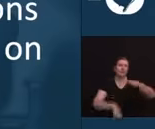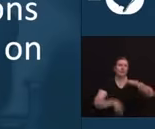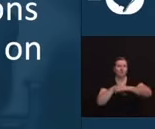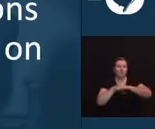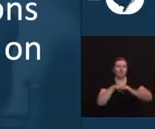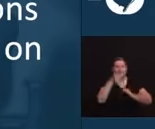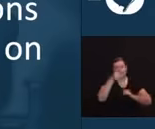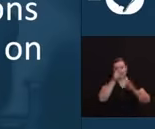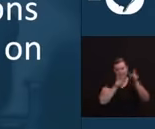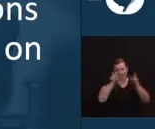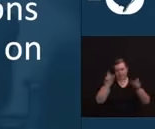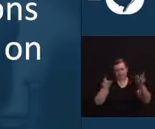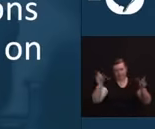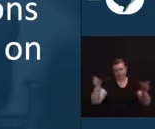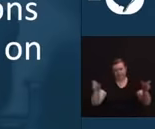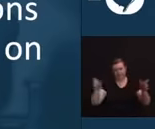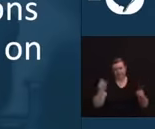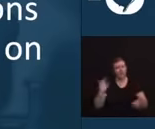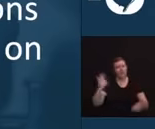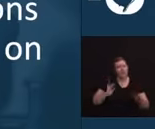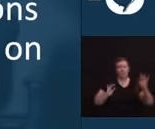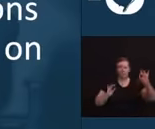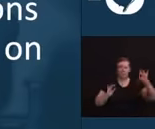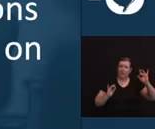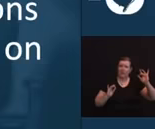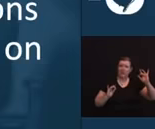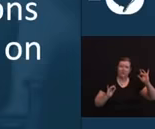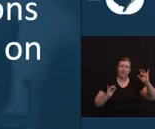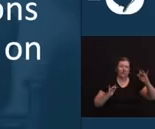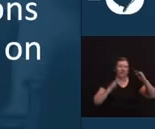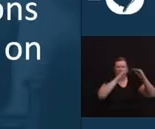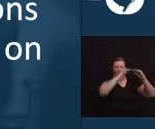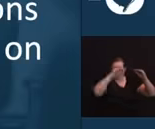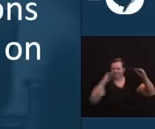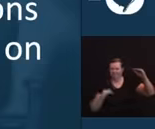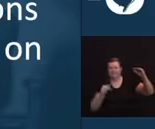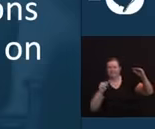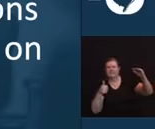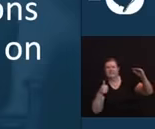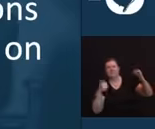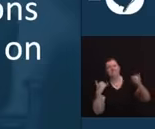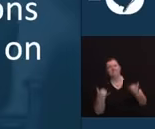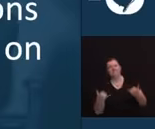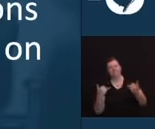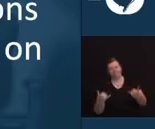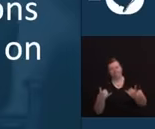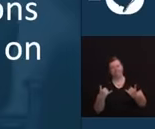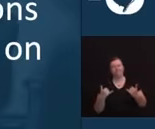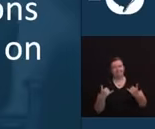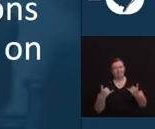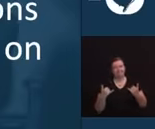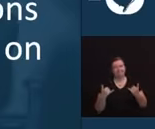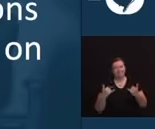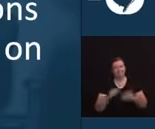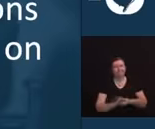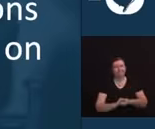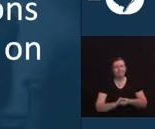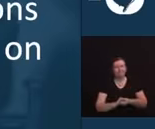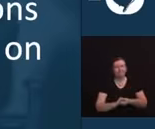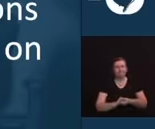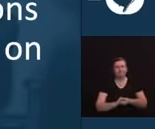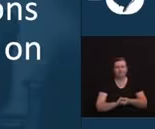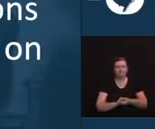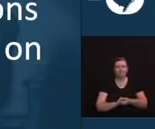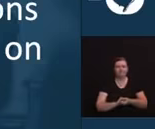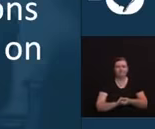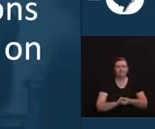from 25 persons. That's a limit that we set that has been in existence since August 3rd. This provision will take